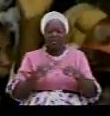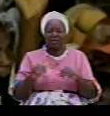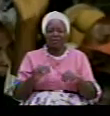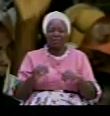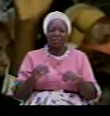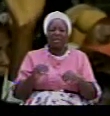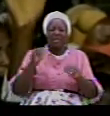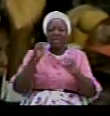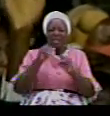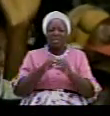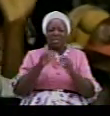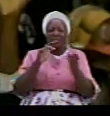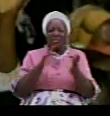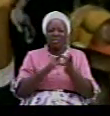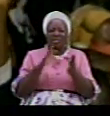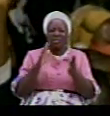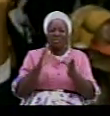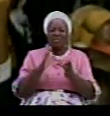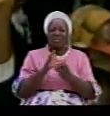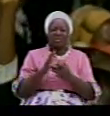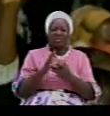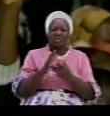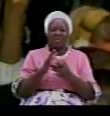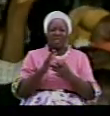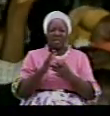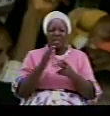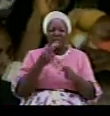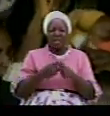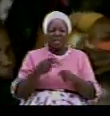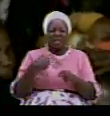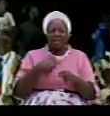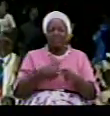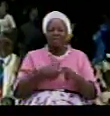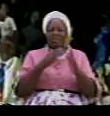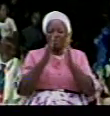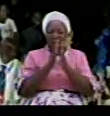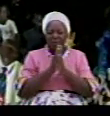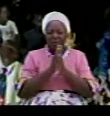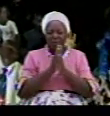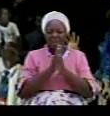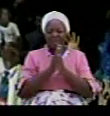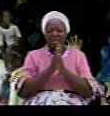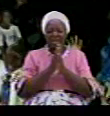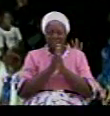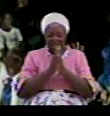In Jesus' name we pray.